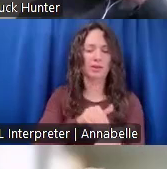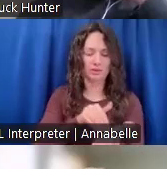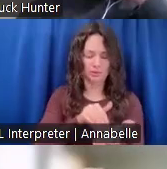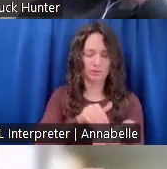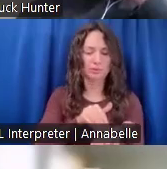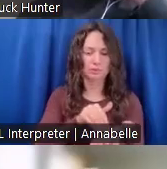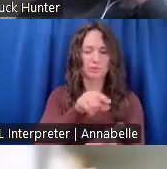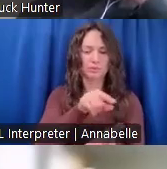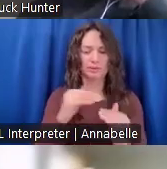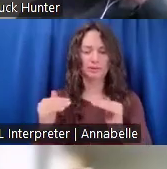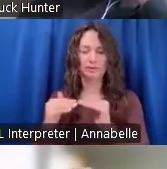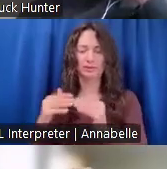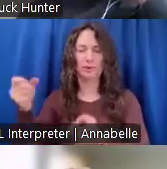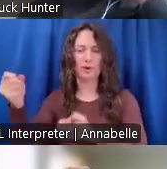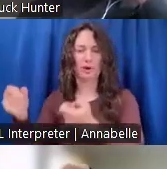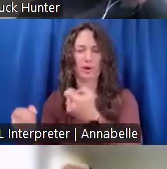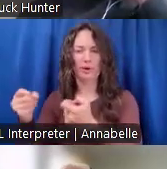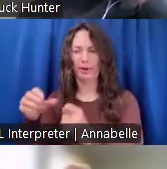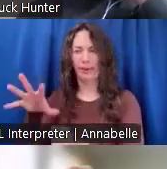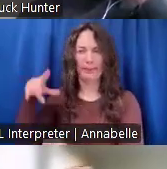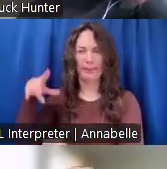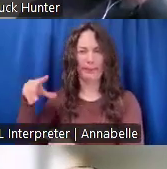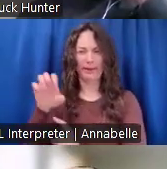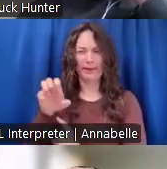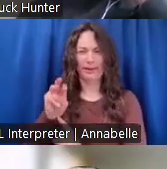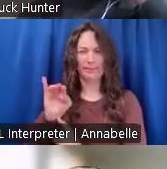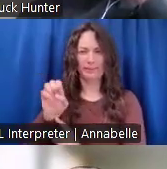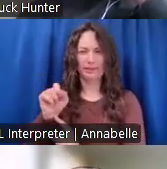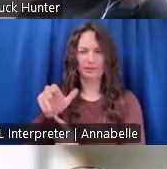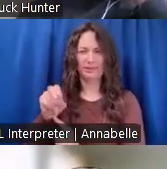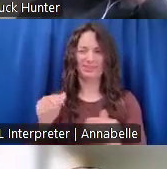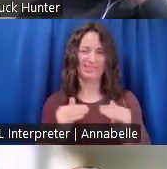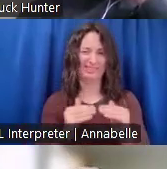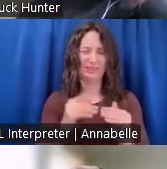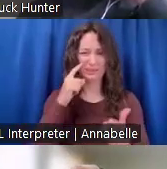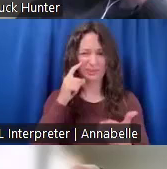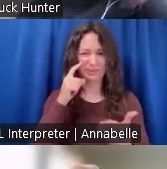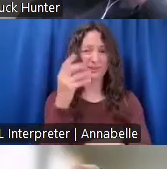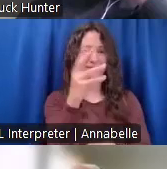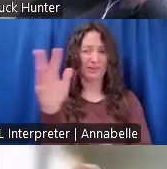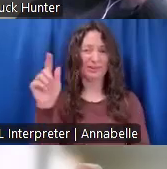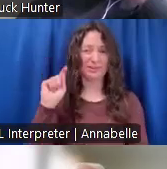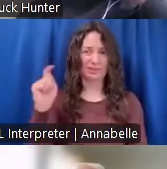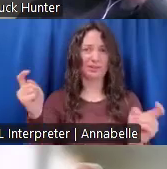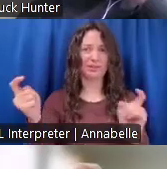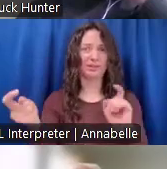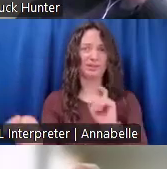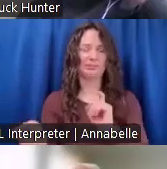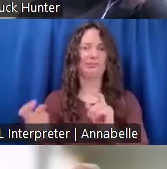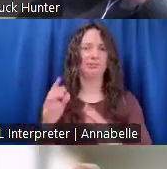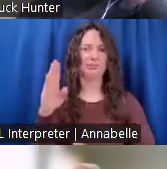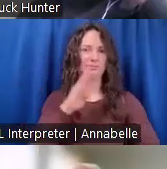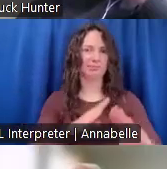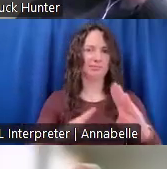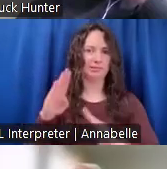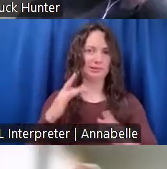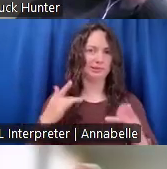in carbon. And so we're seeing major changes in our forests that really are causing some concern over what's going to come